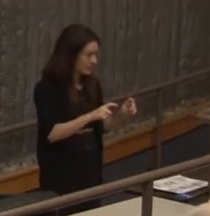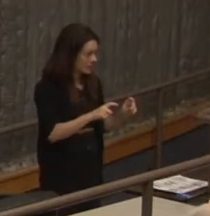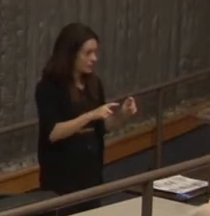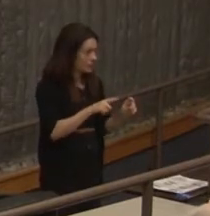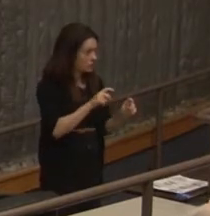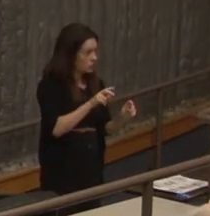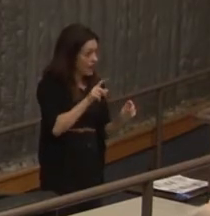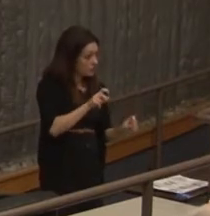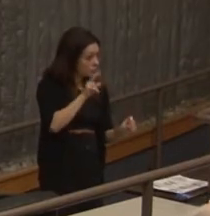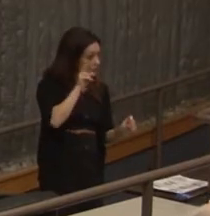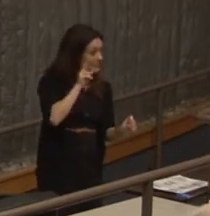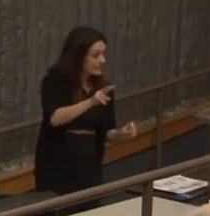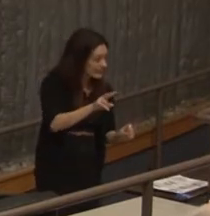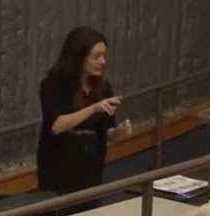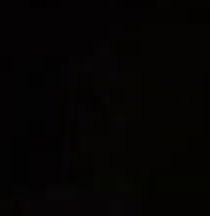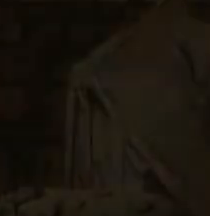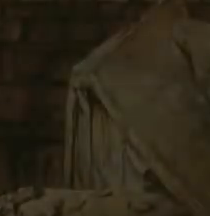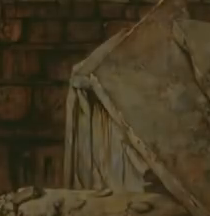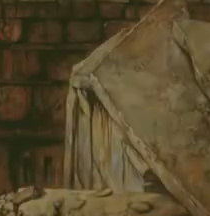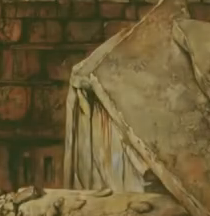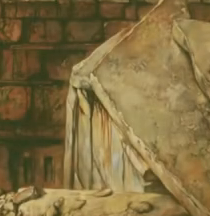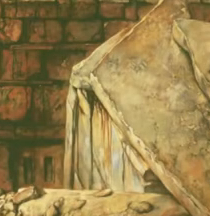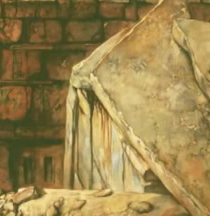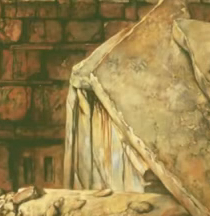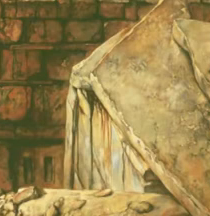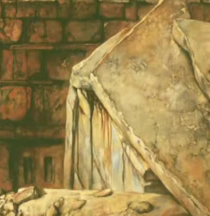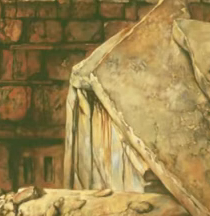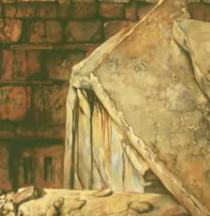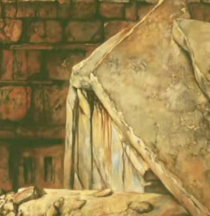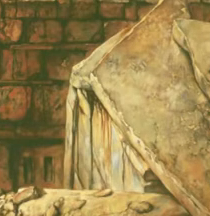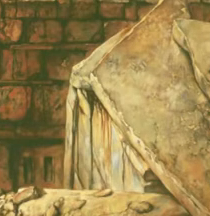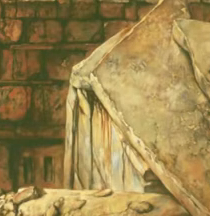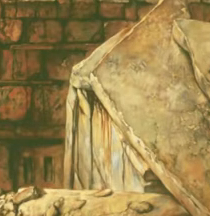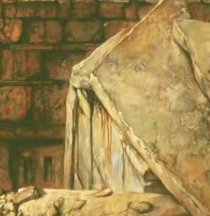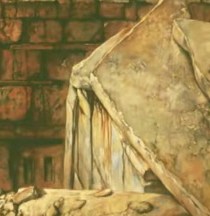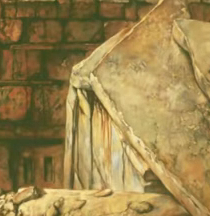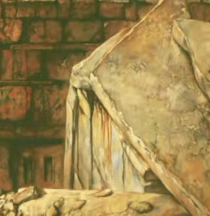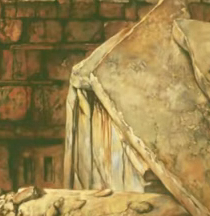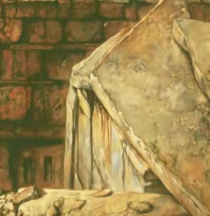seeing meaning? Well, this is called ghetto.